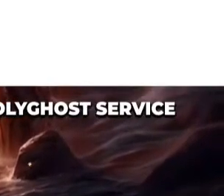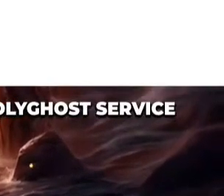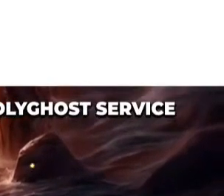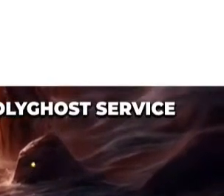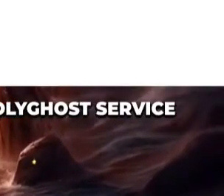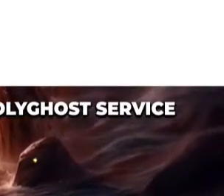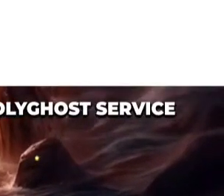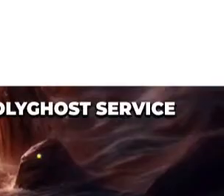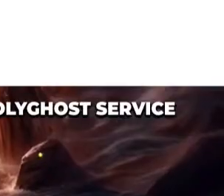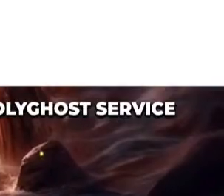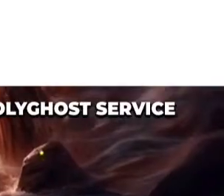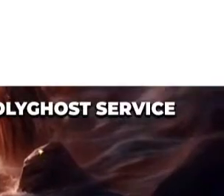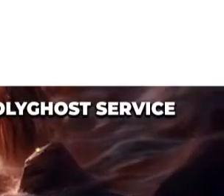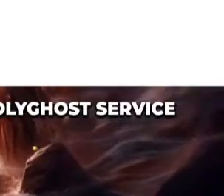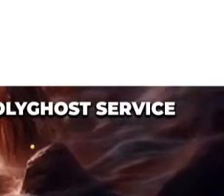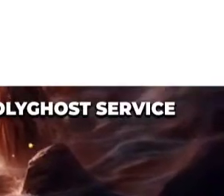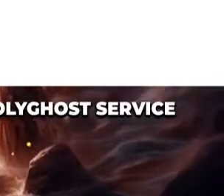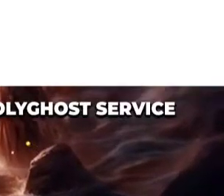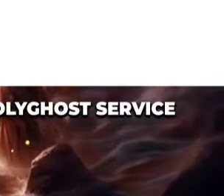obtain mercy.